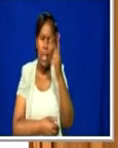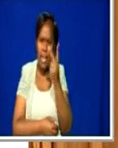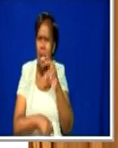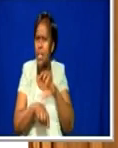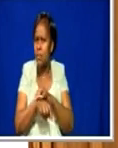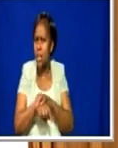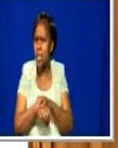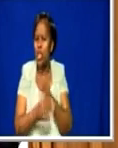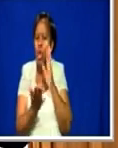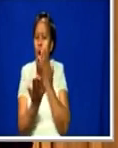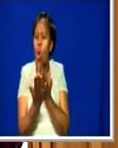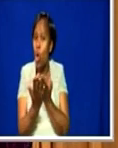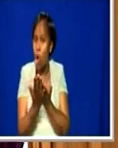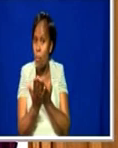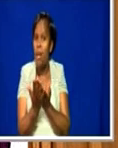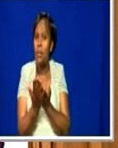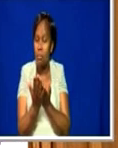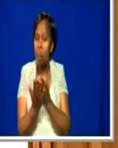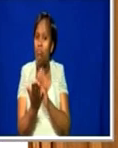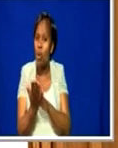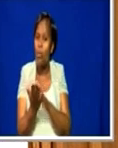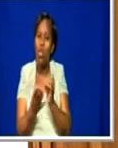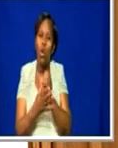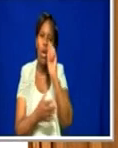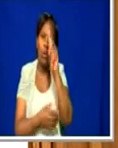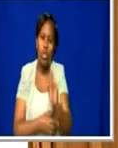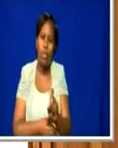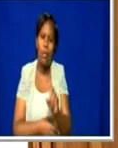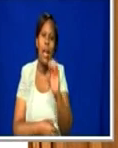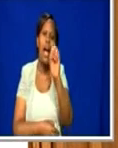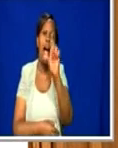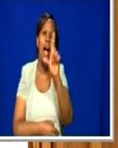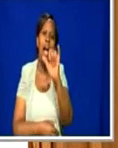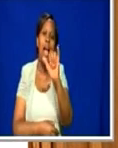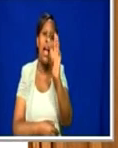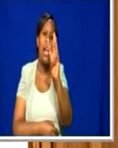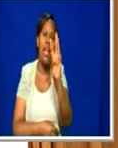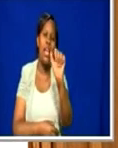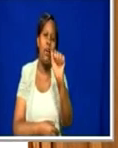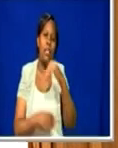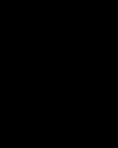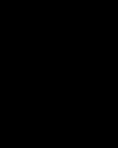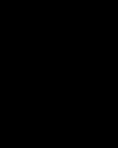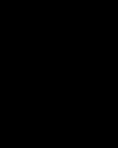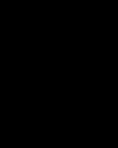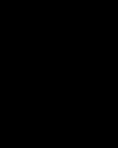get to comment or even leave a question there. My name is Aliwa David, and of course, until next time.